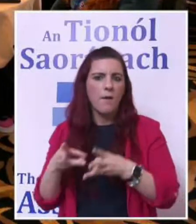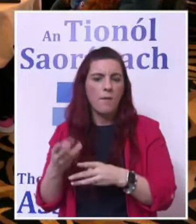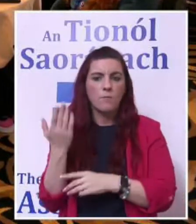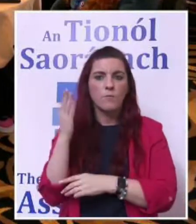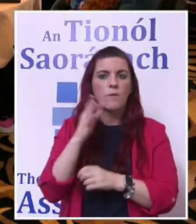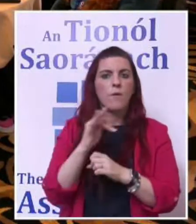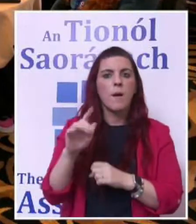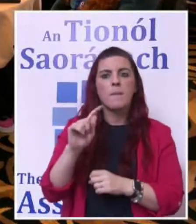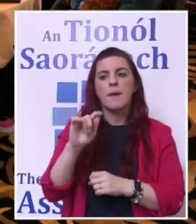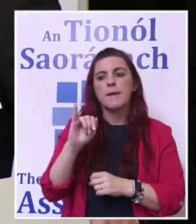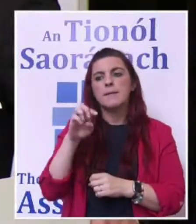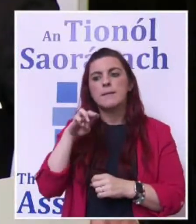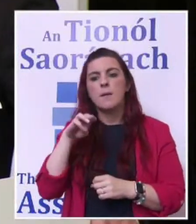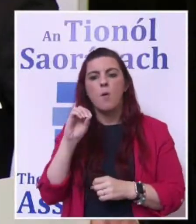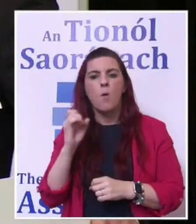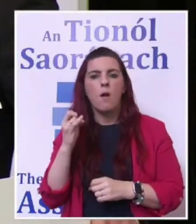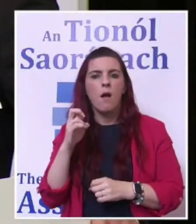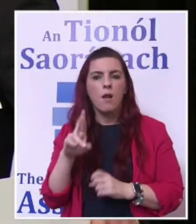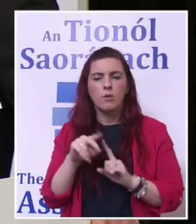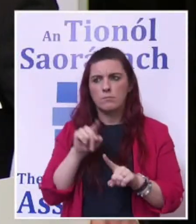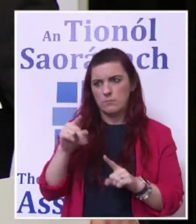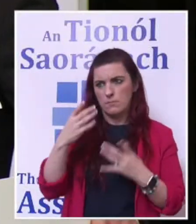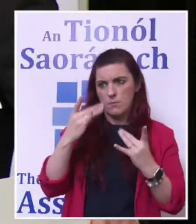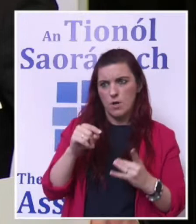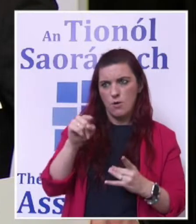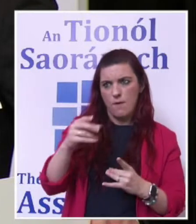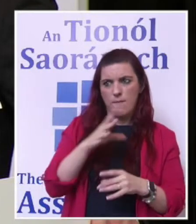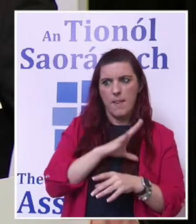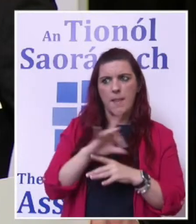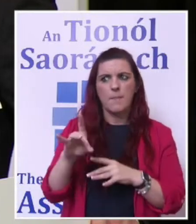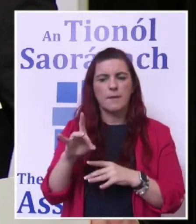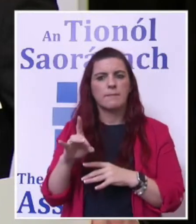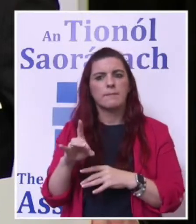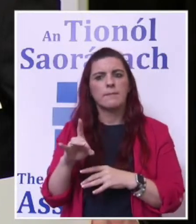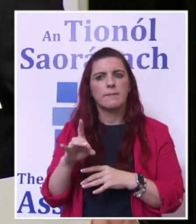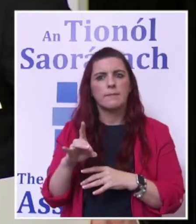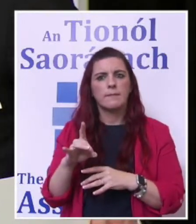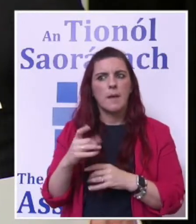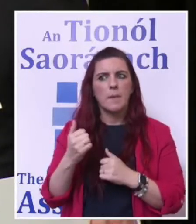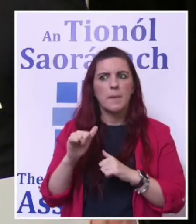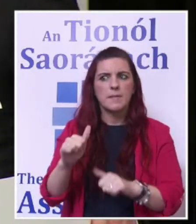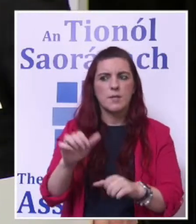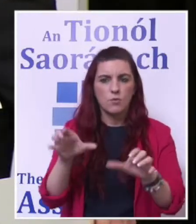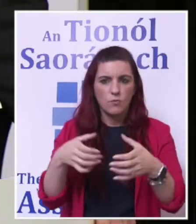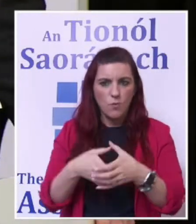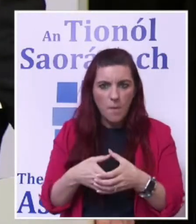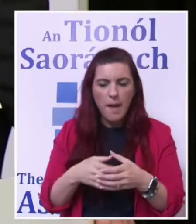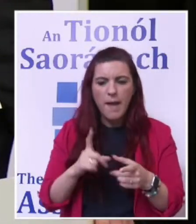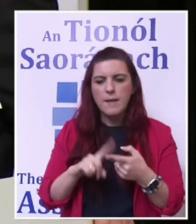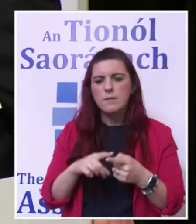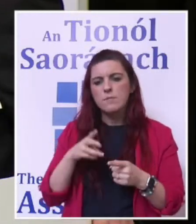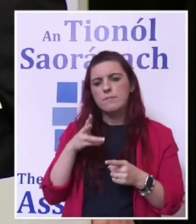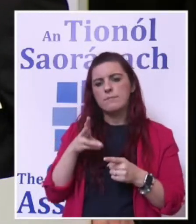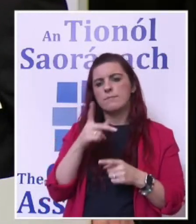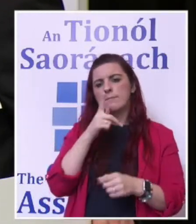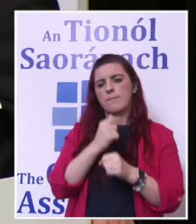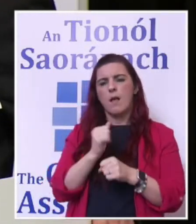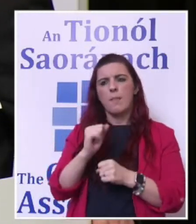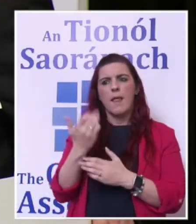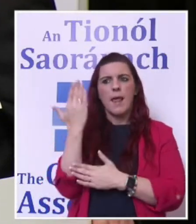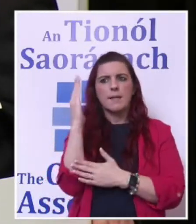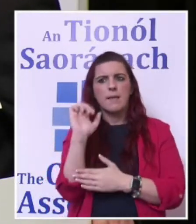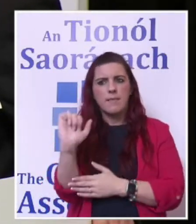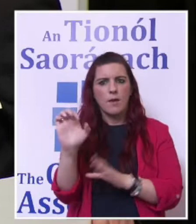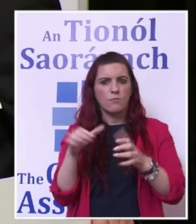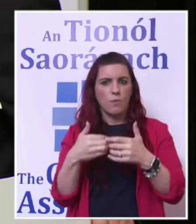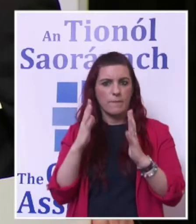O'Connor, who was the chair of the Limerick Implementation Group, and we want to find out the lessons that group would have